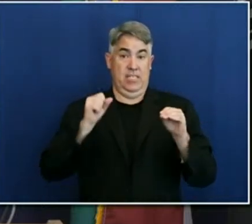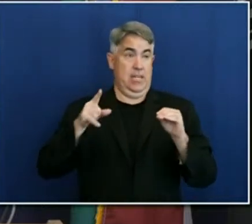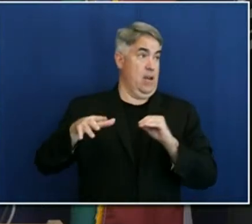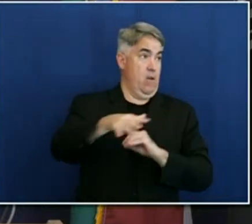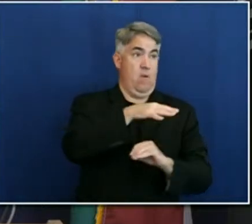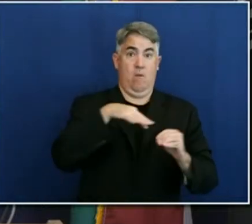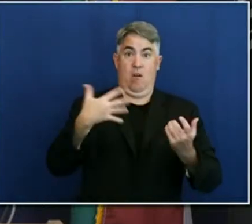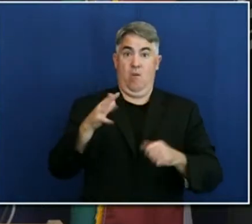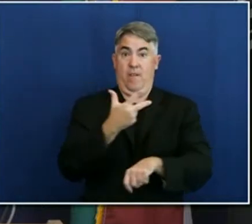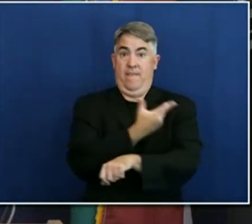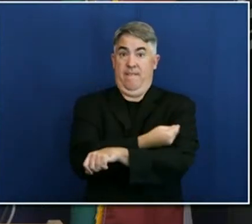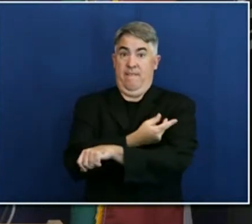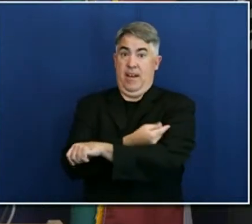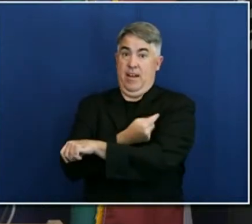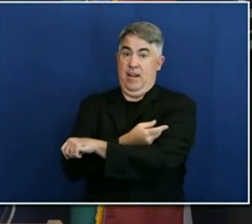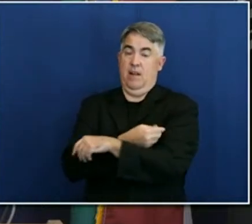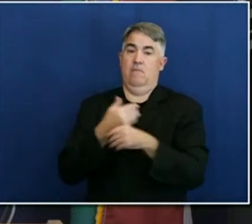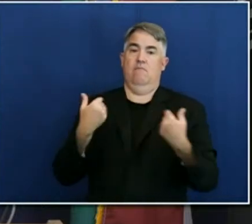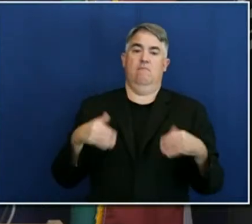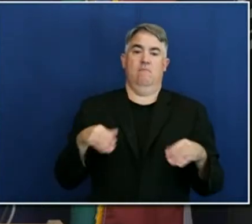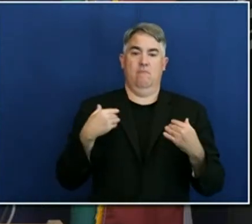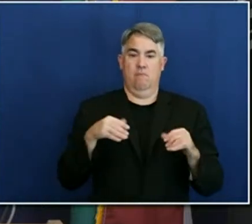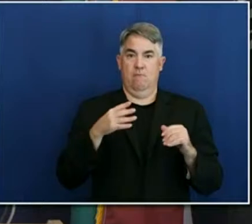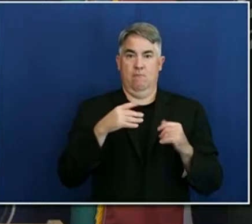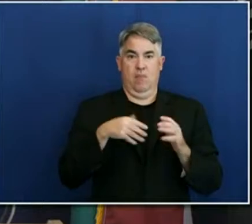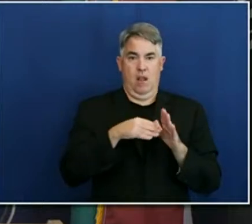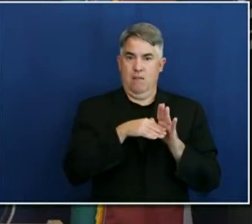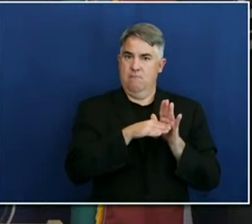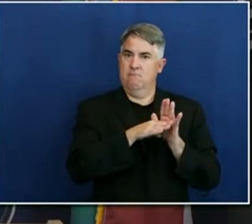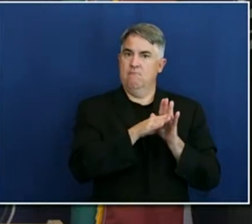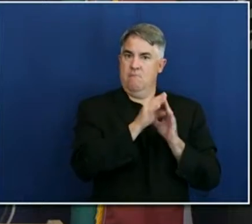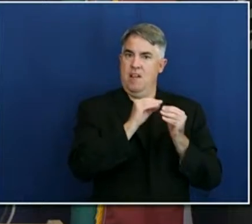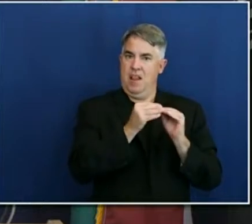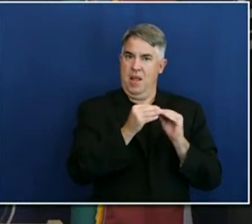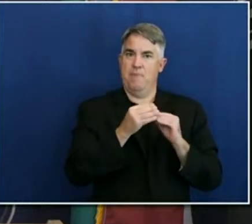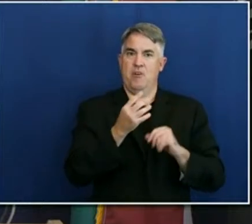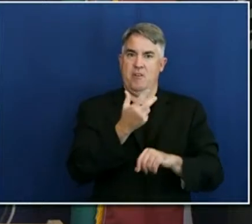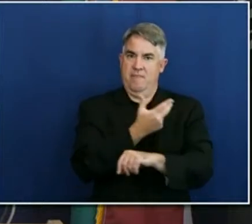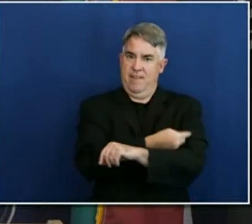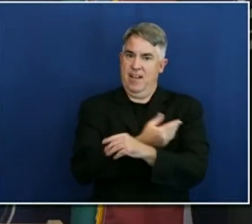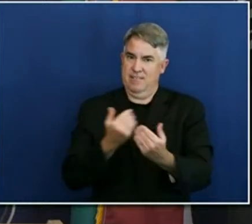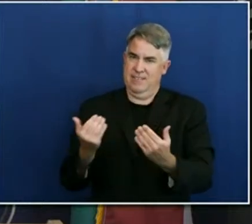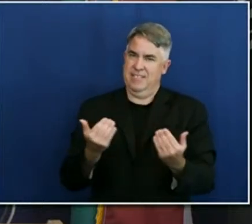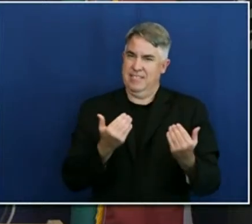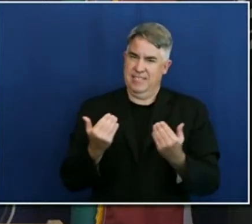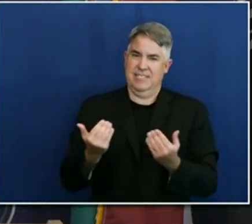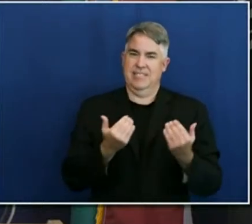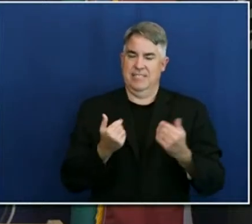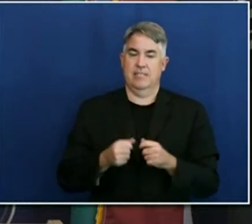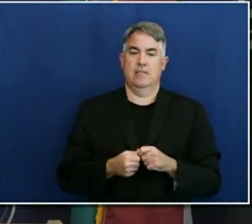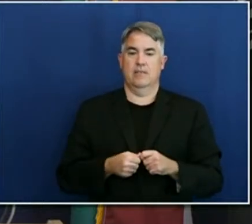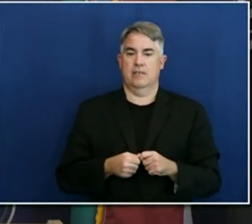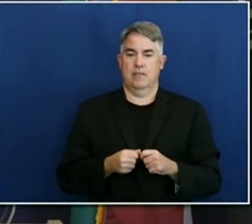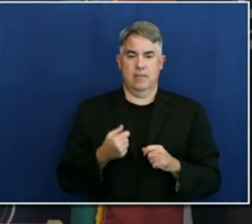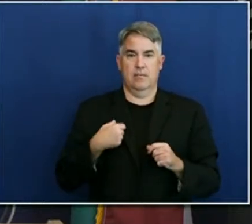You know, we're moving forward, we're advancing forward, but we want to continue to be cautious and continue to be